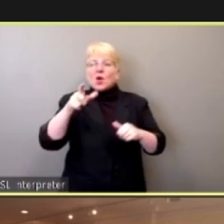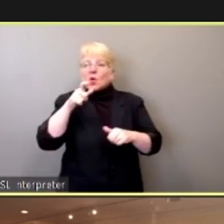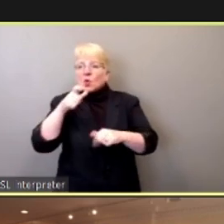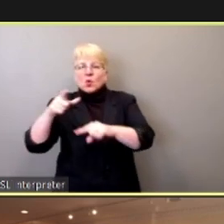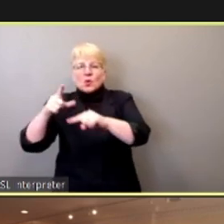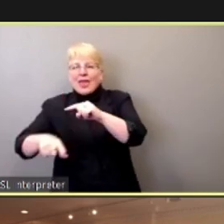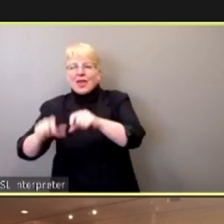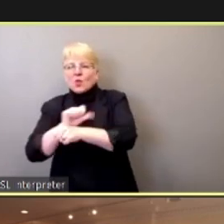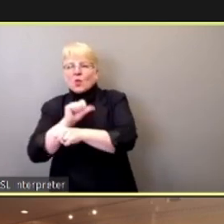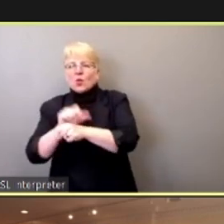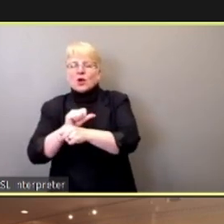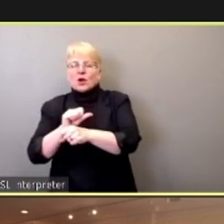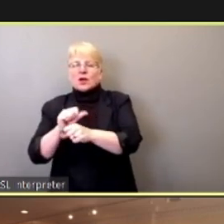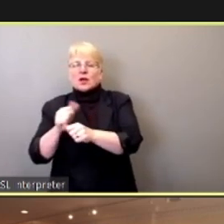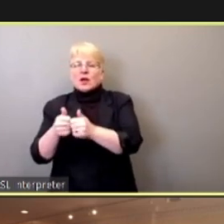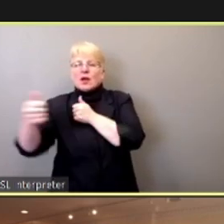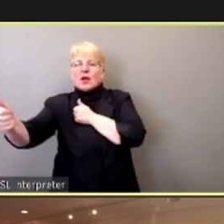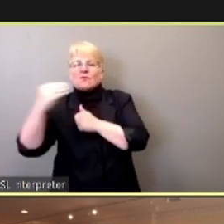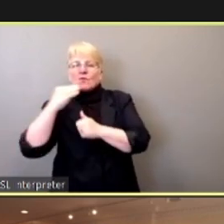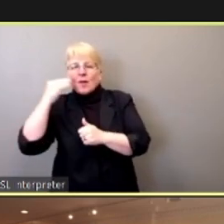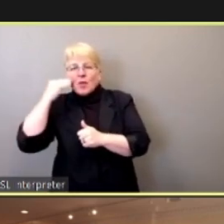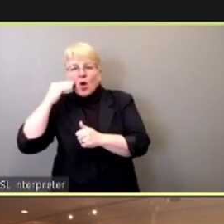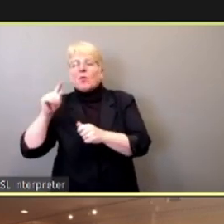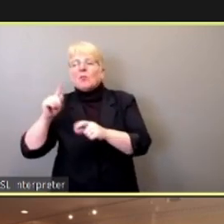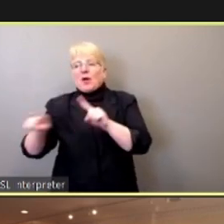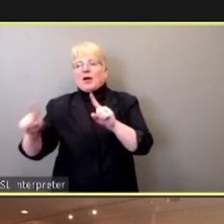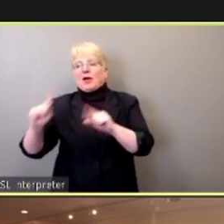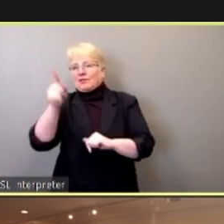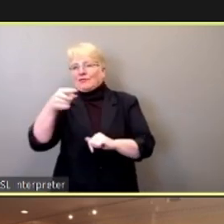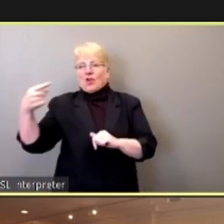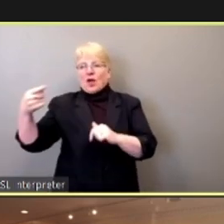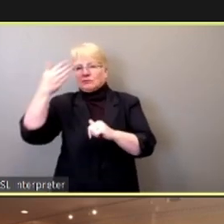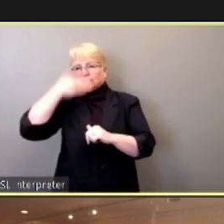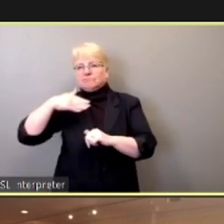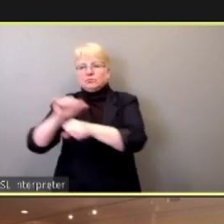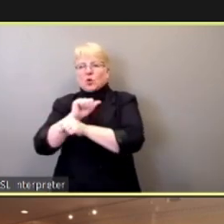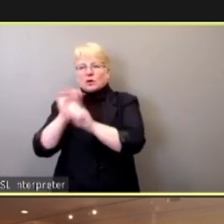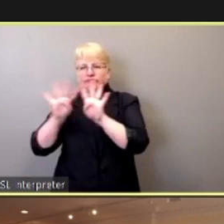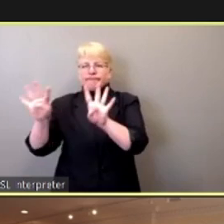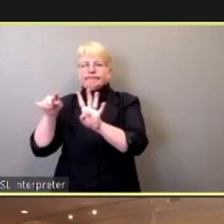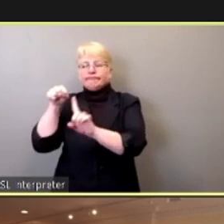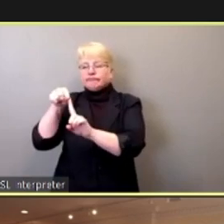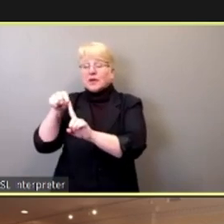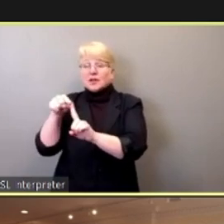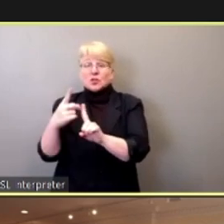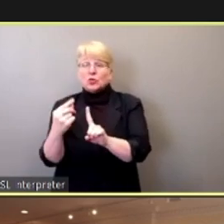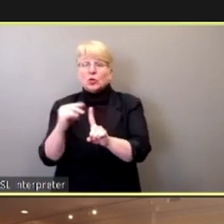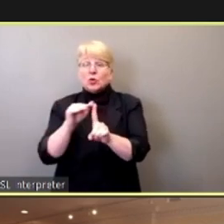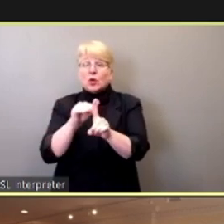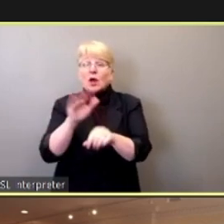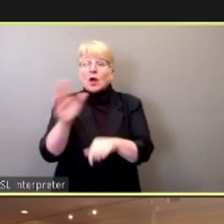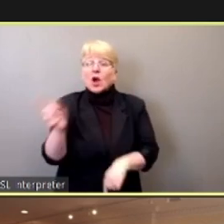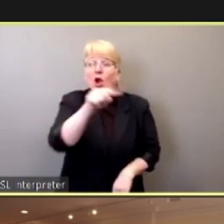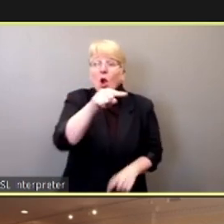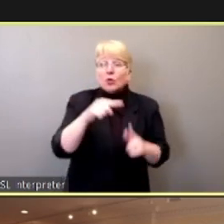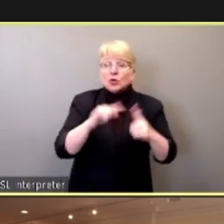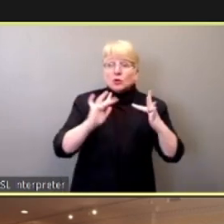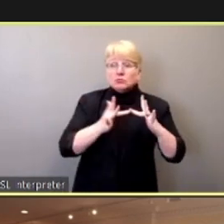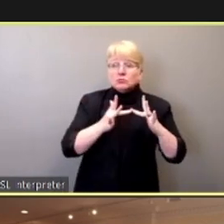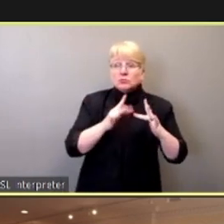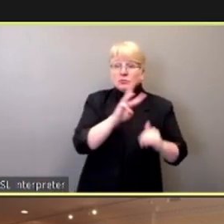remotely. And I do want to remind everyone that to go to the site and register if you've not for your